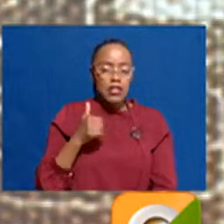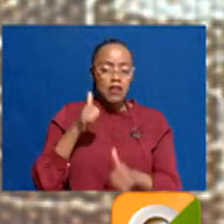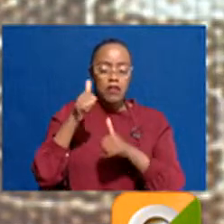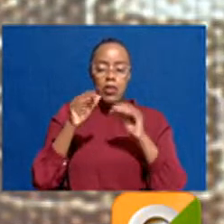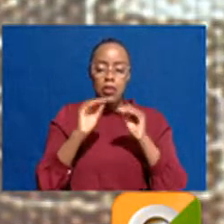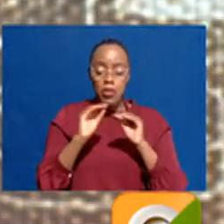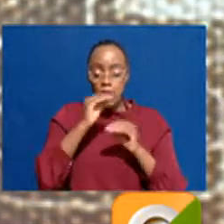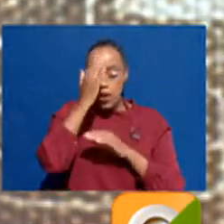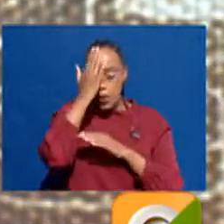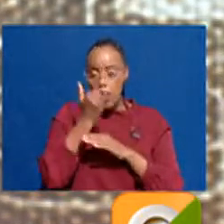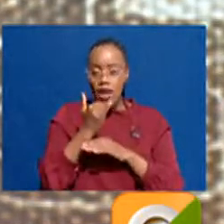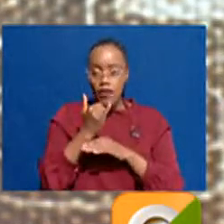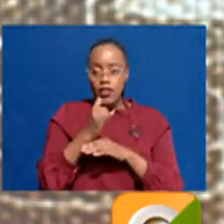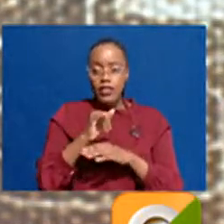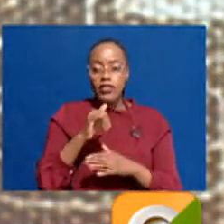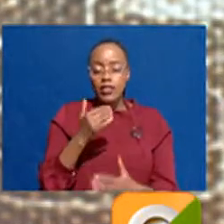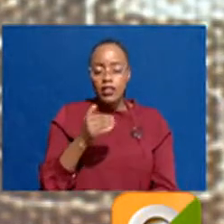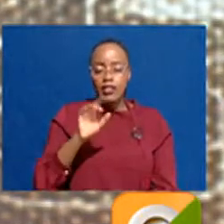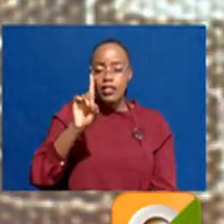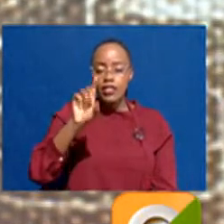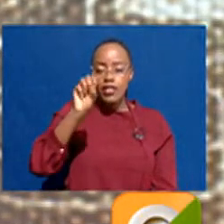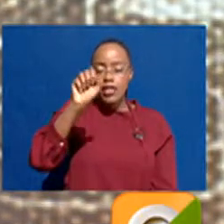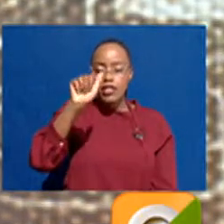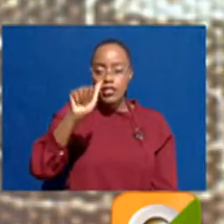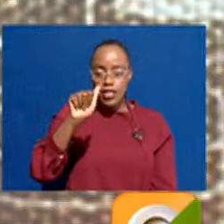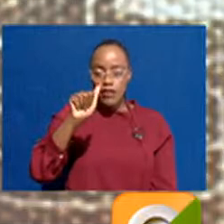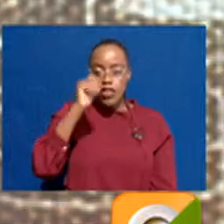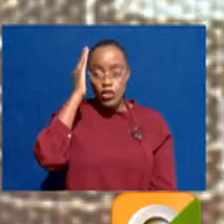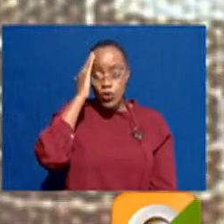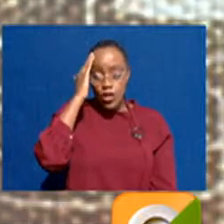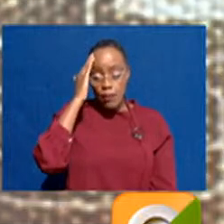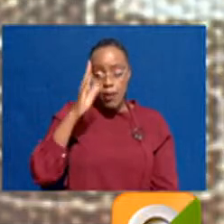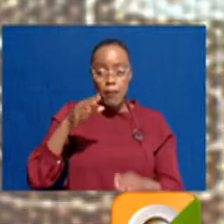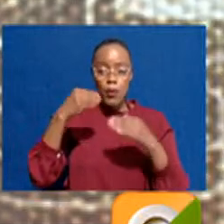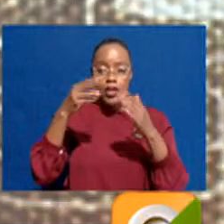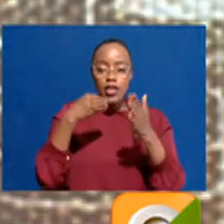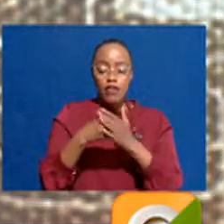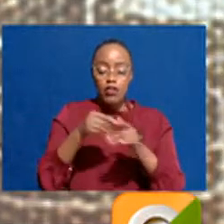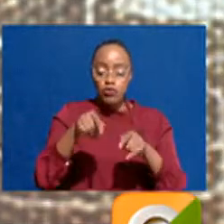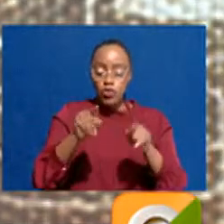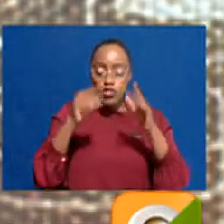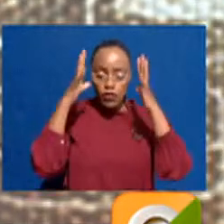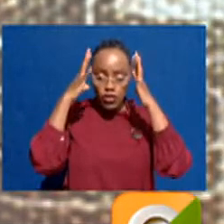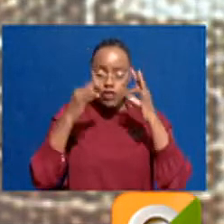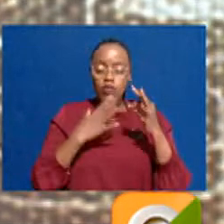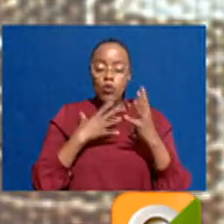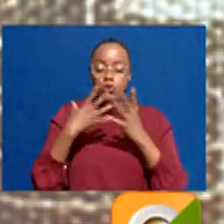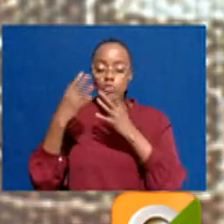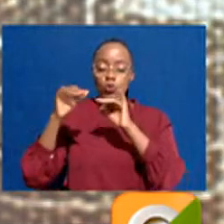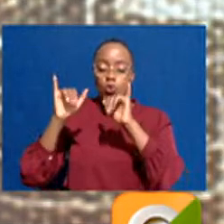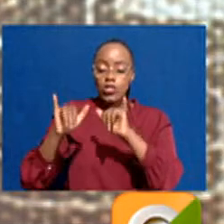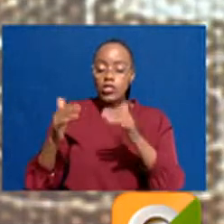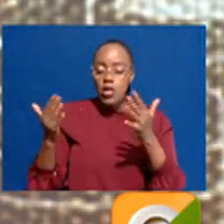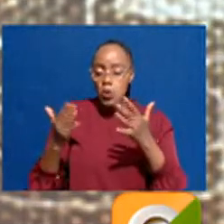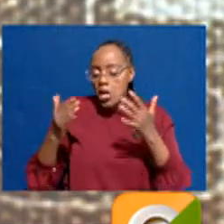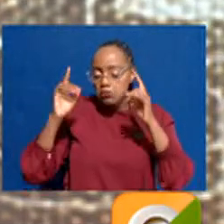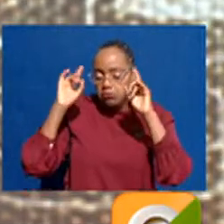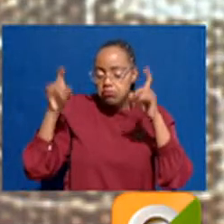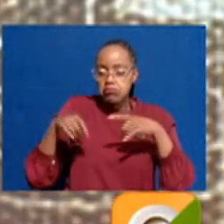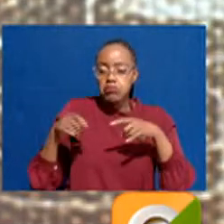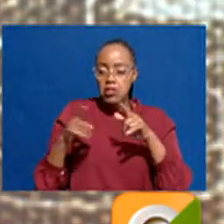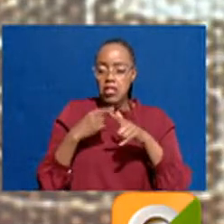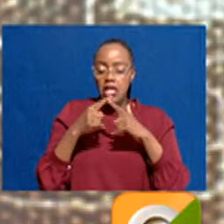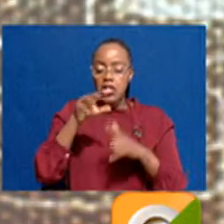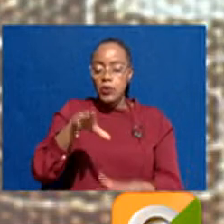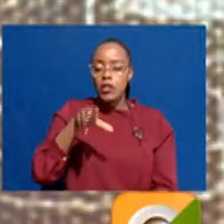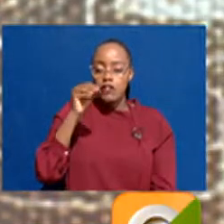It is because of the DSA. Remember, we give you the money, you decide where you want to stay. And you